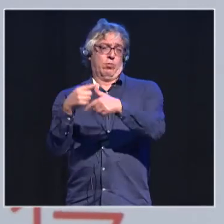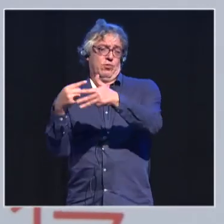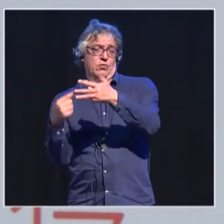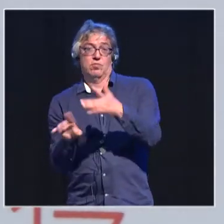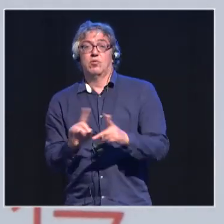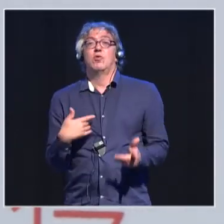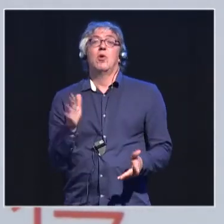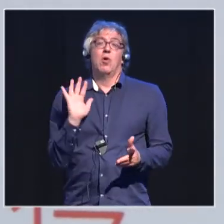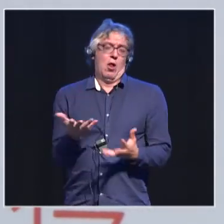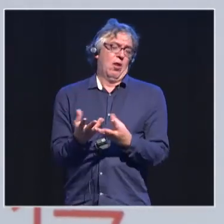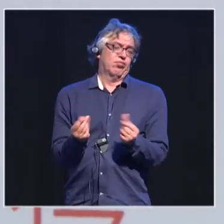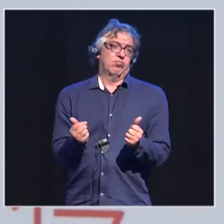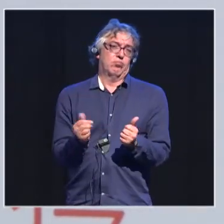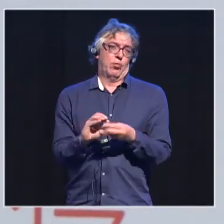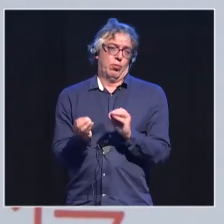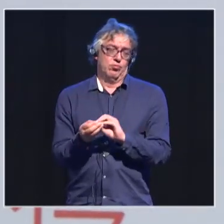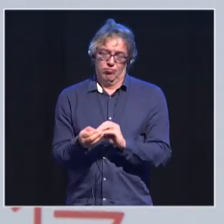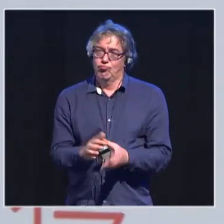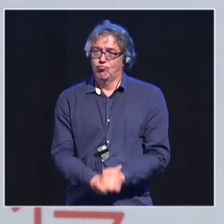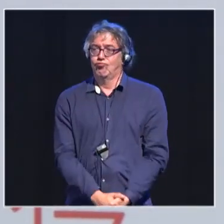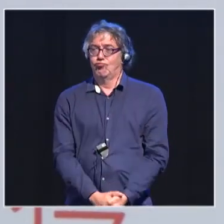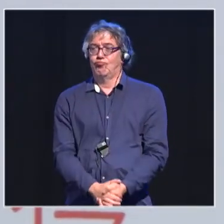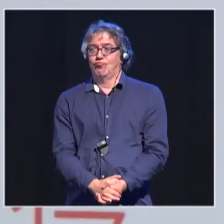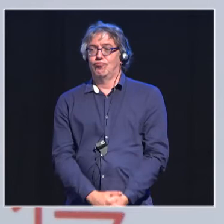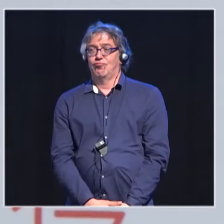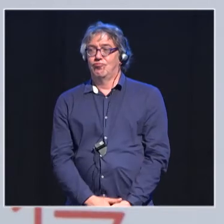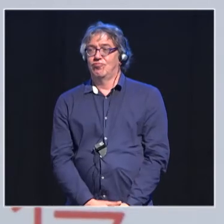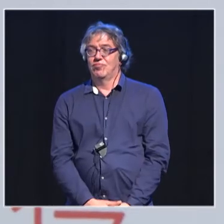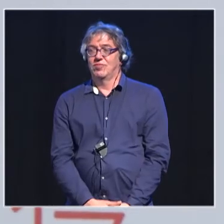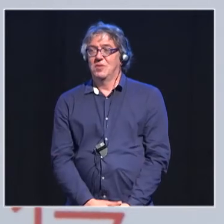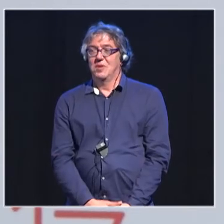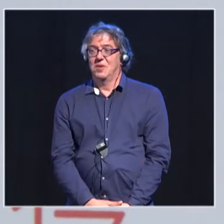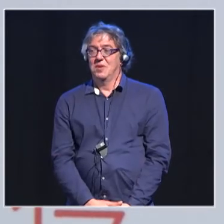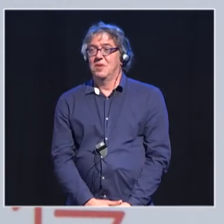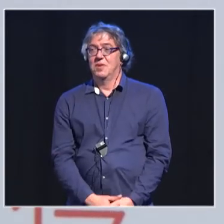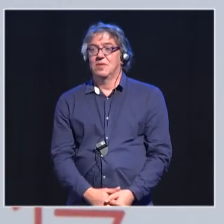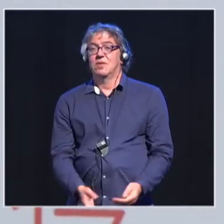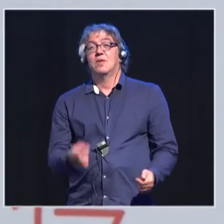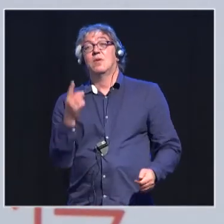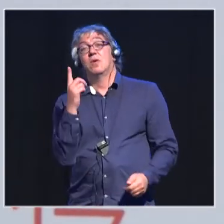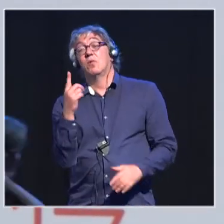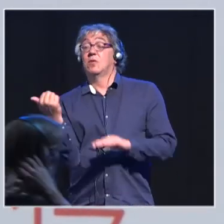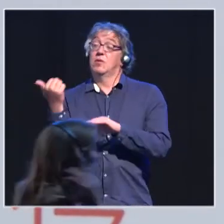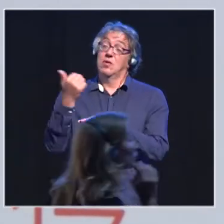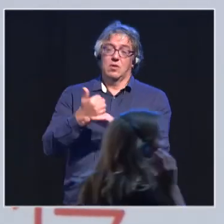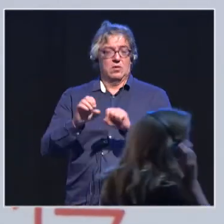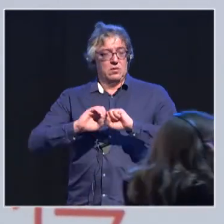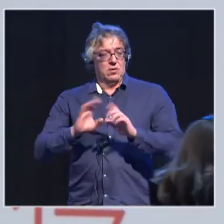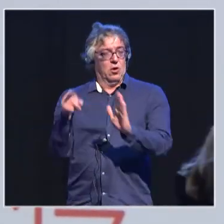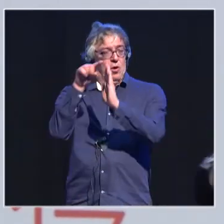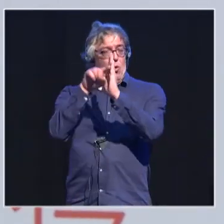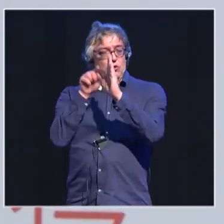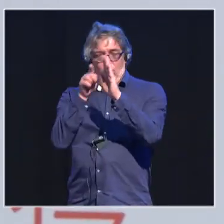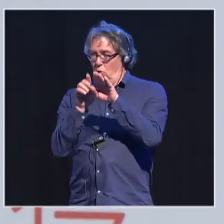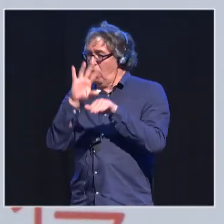to overcome these challenges. One of them is definitely promoting a harmonized, consistent policy across the continent